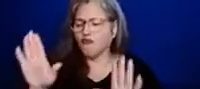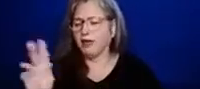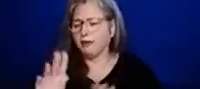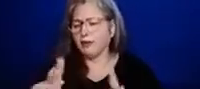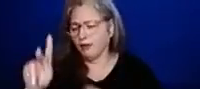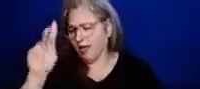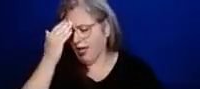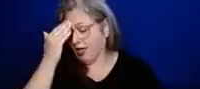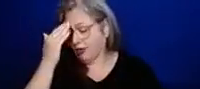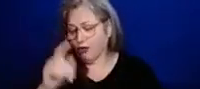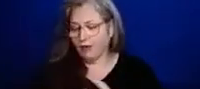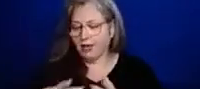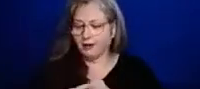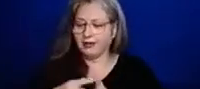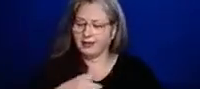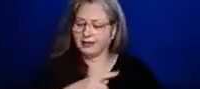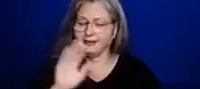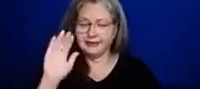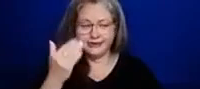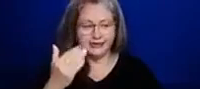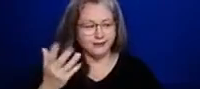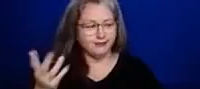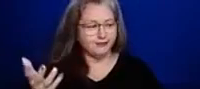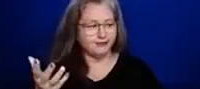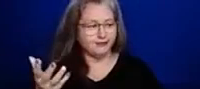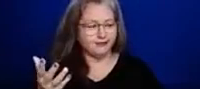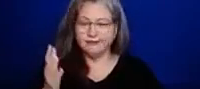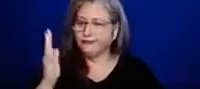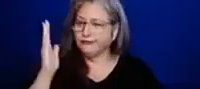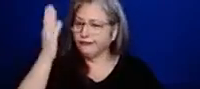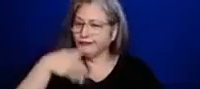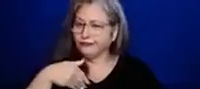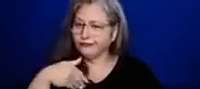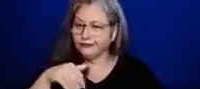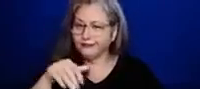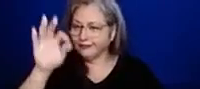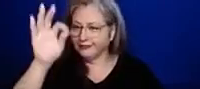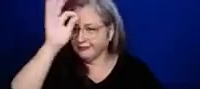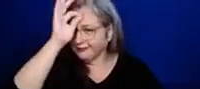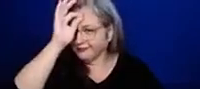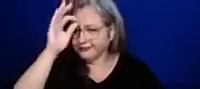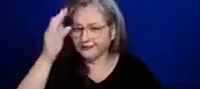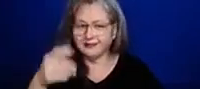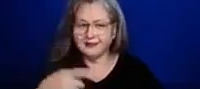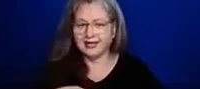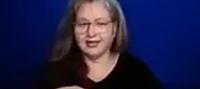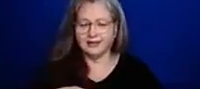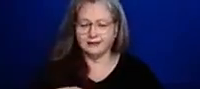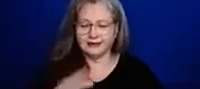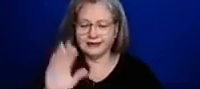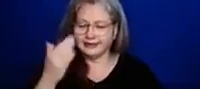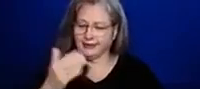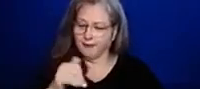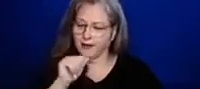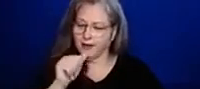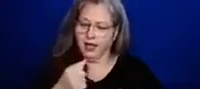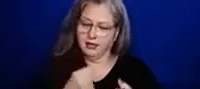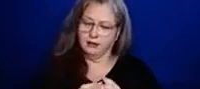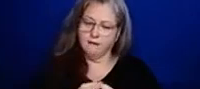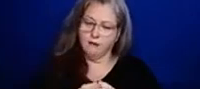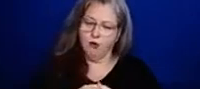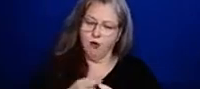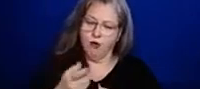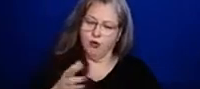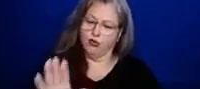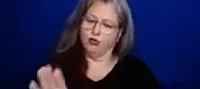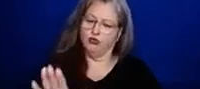but I'm just saying they didn't know, and they really didn't support what you